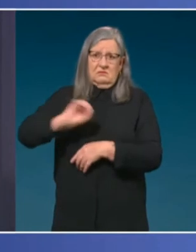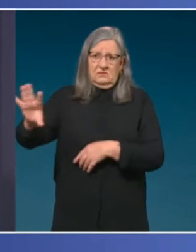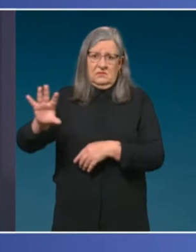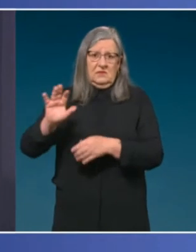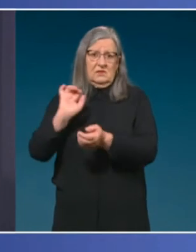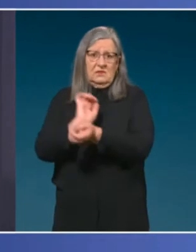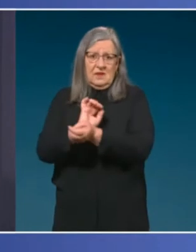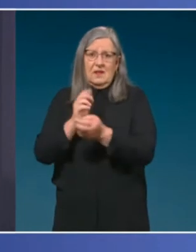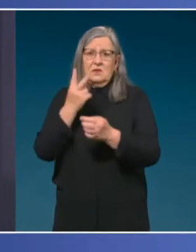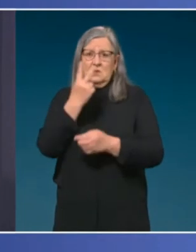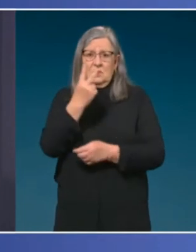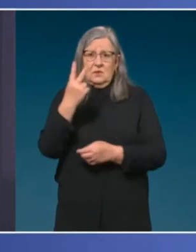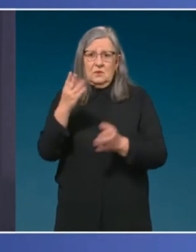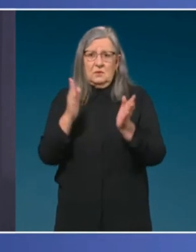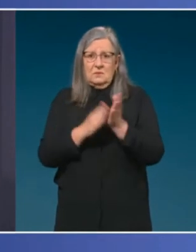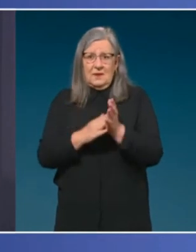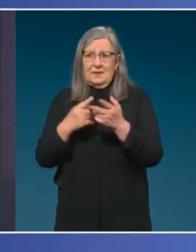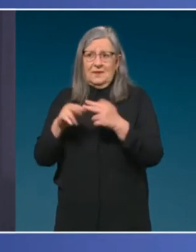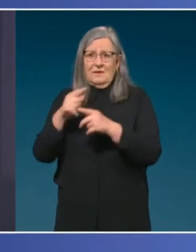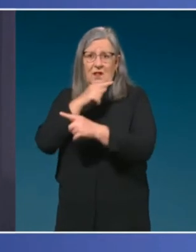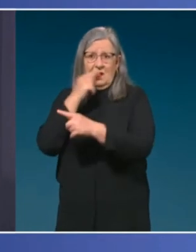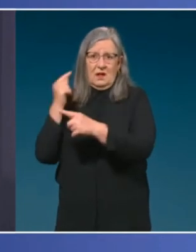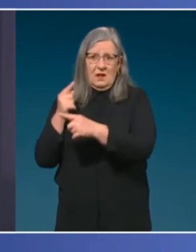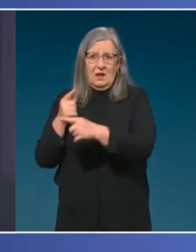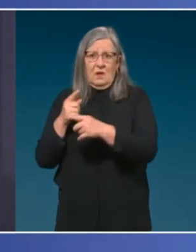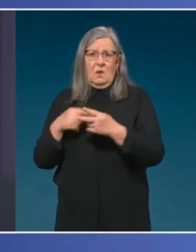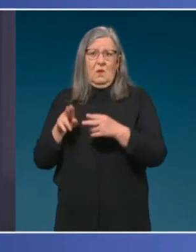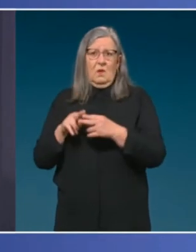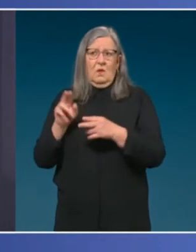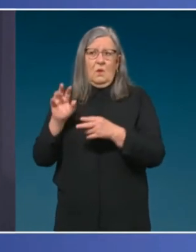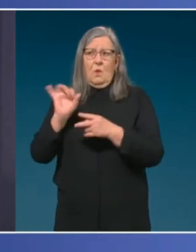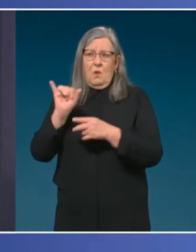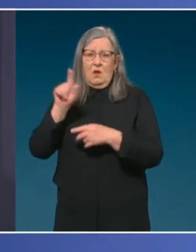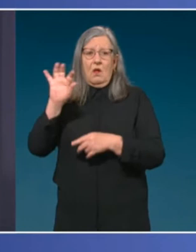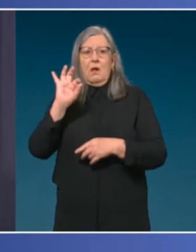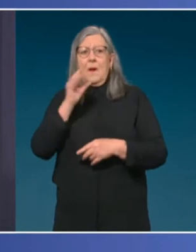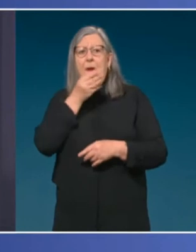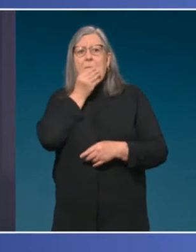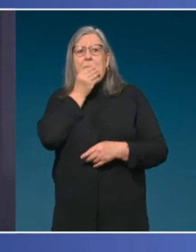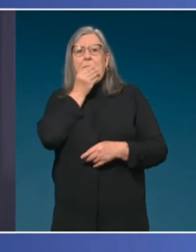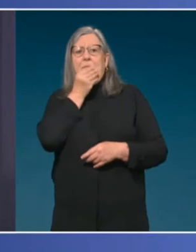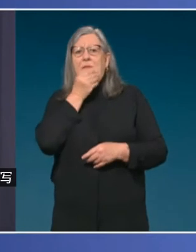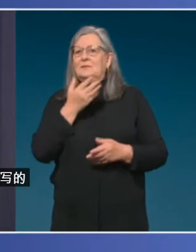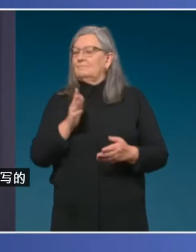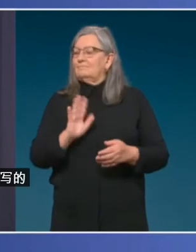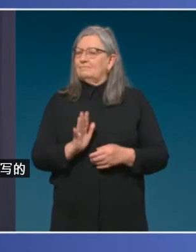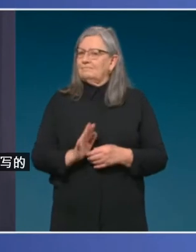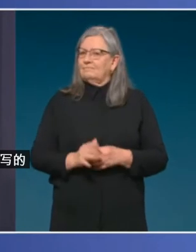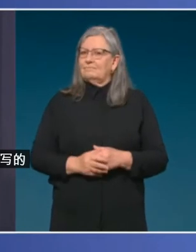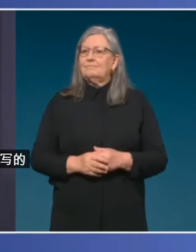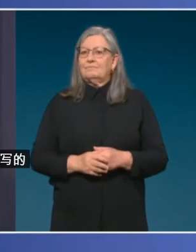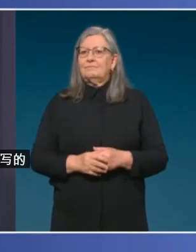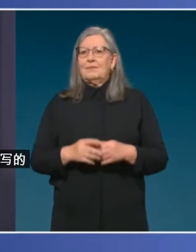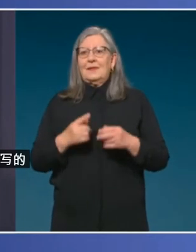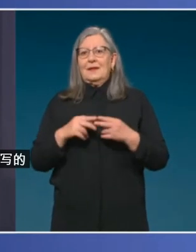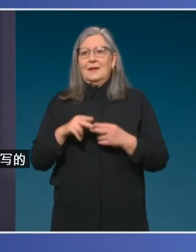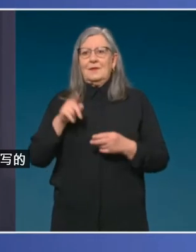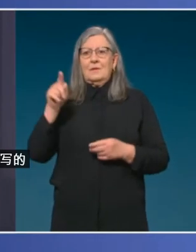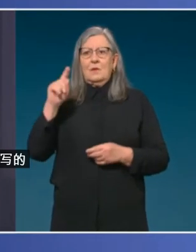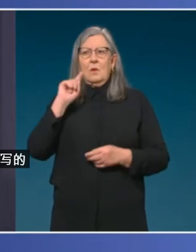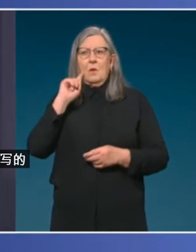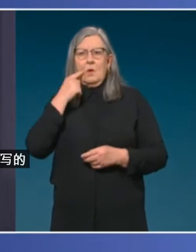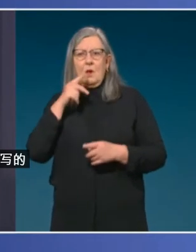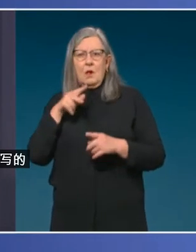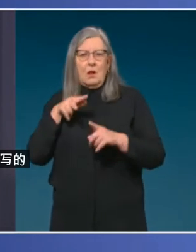not declare appropriately on the ATD. In addition, if it is fraudulently filled out, then